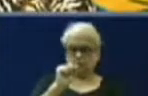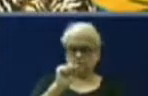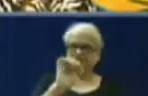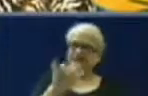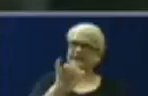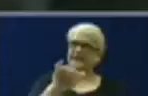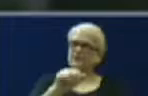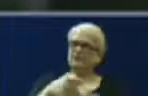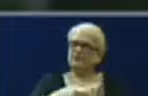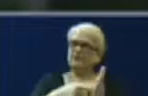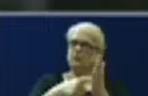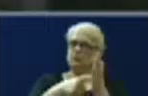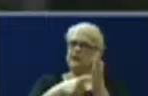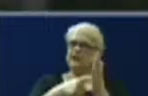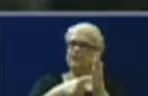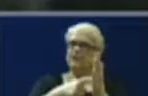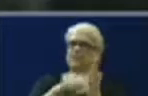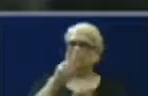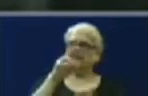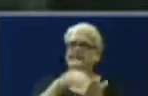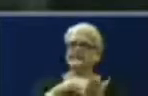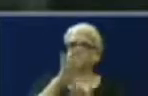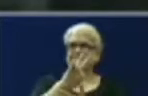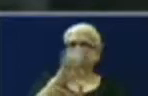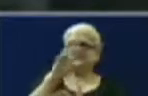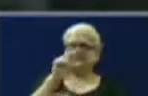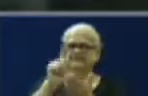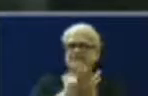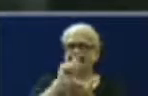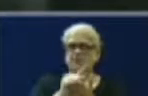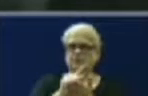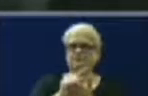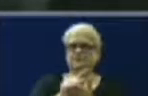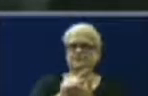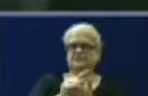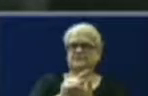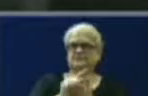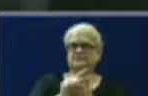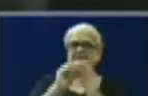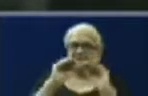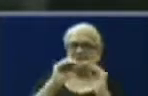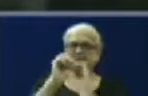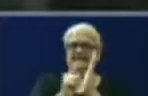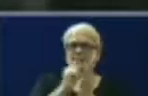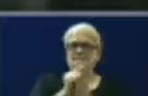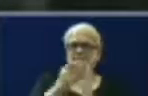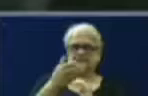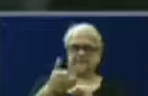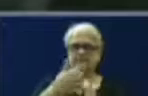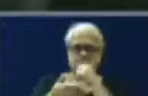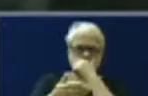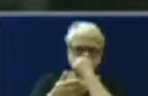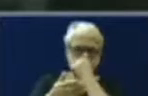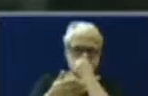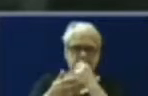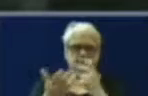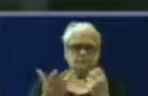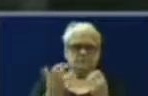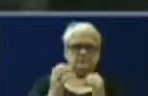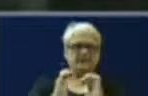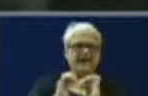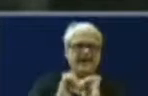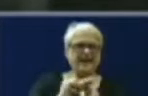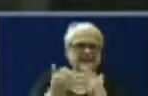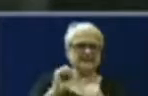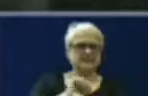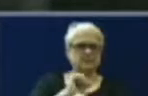we require 1,077 hours, instructional hours. How is that working with our 16 and